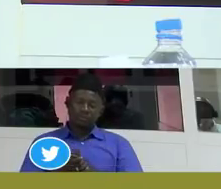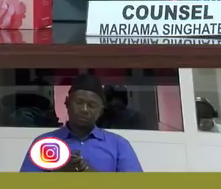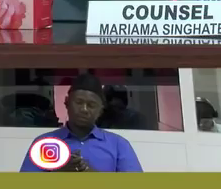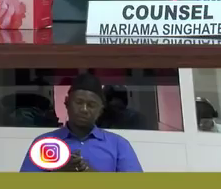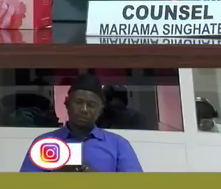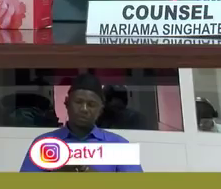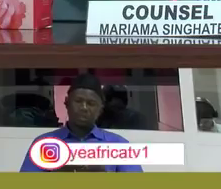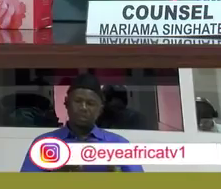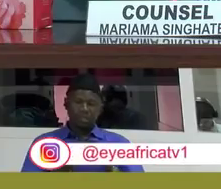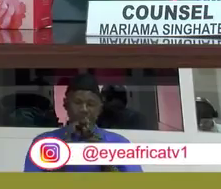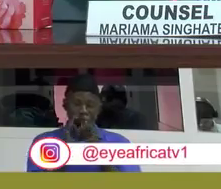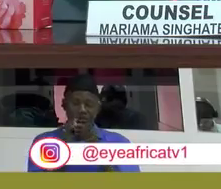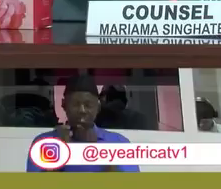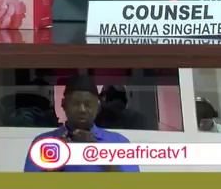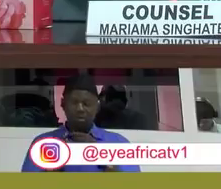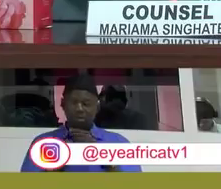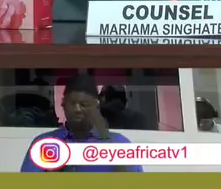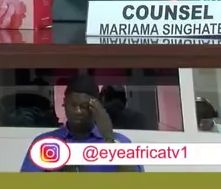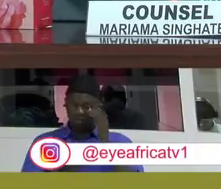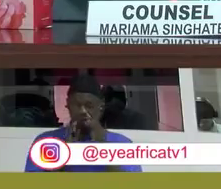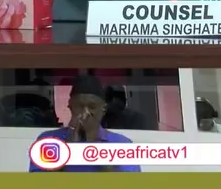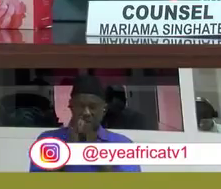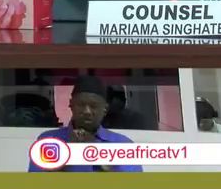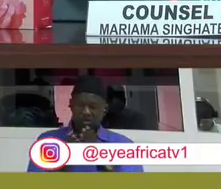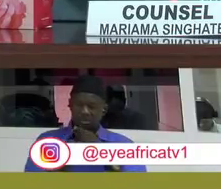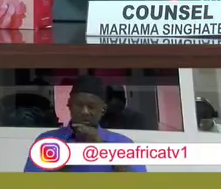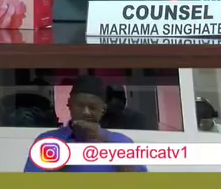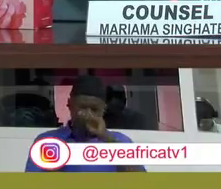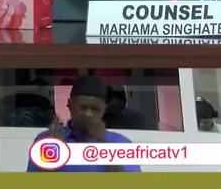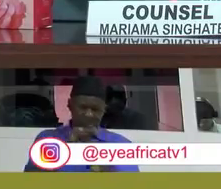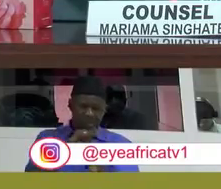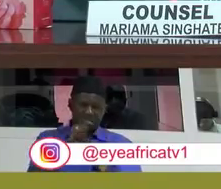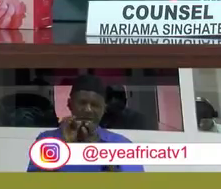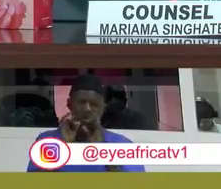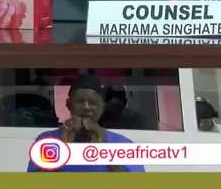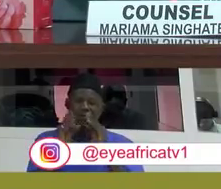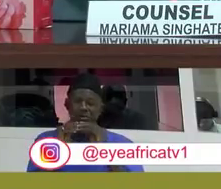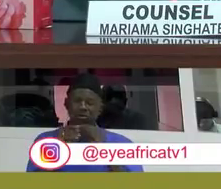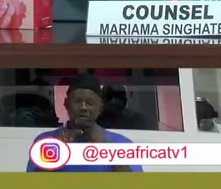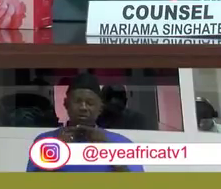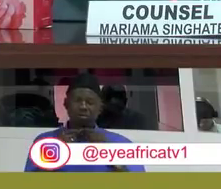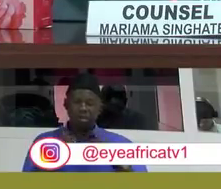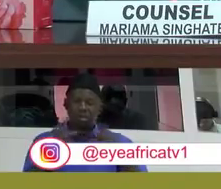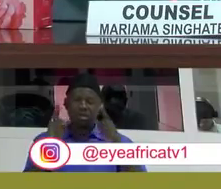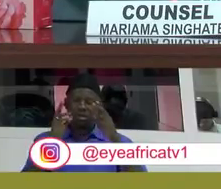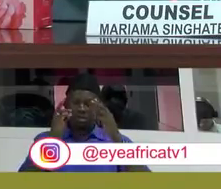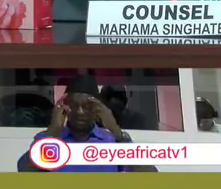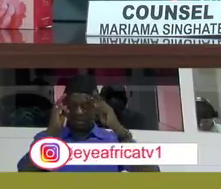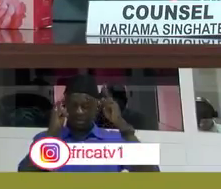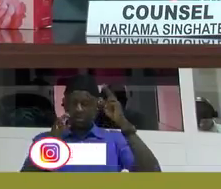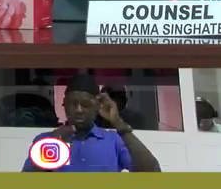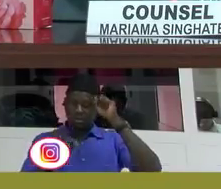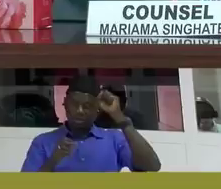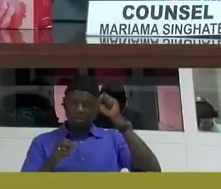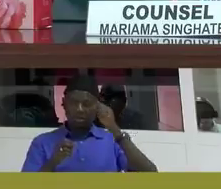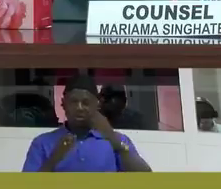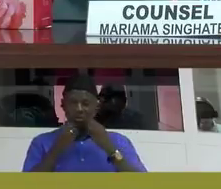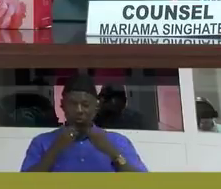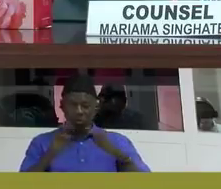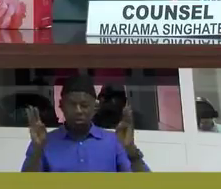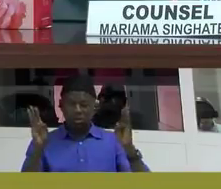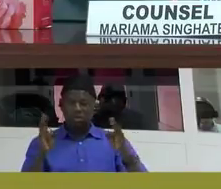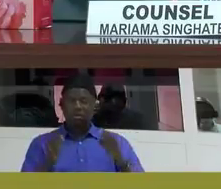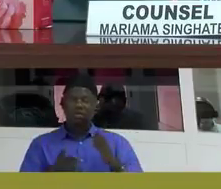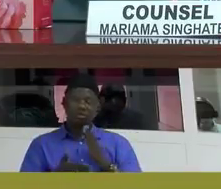by misinterpretations of His Excellency the President's declaration. Indeed, on